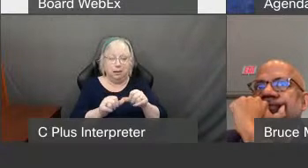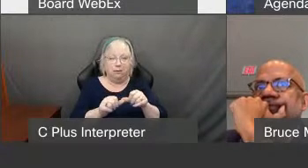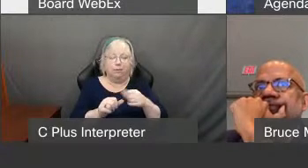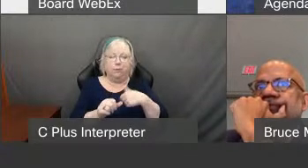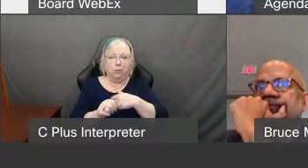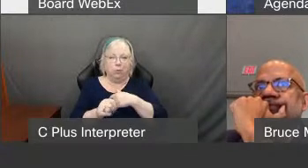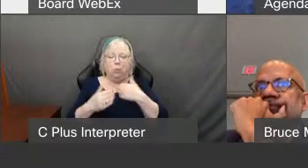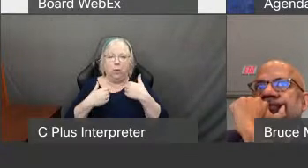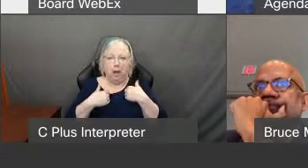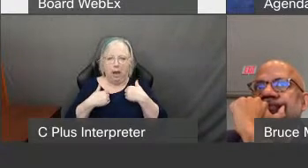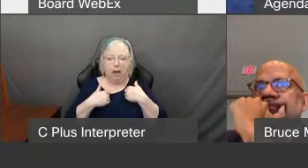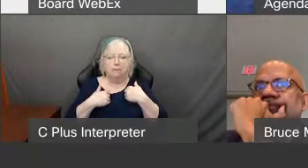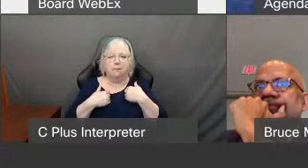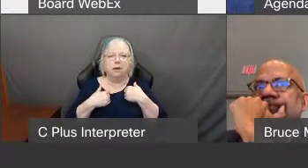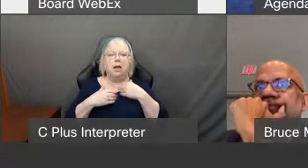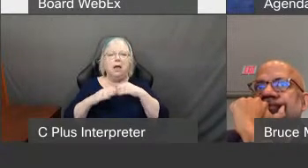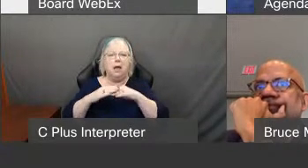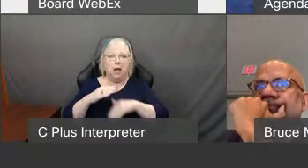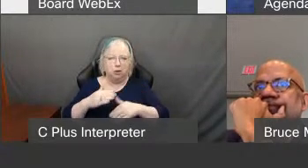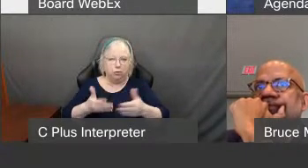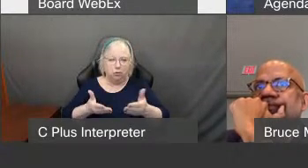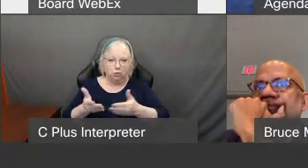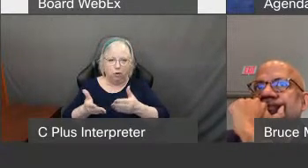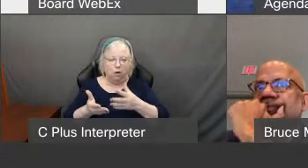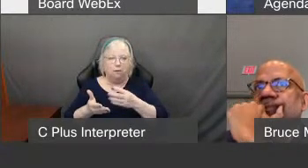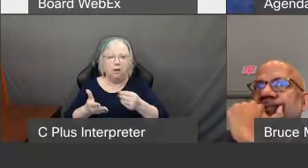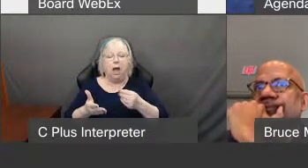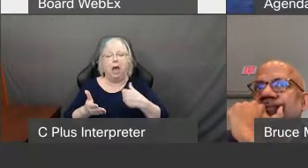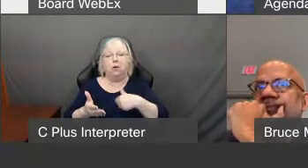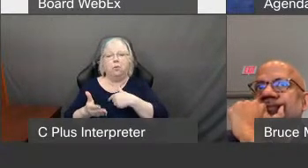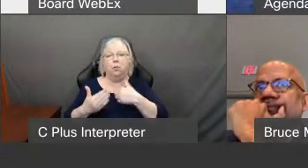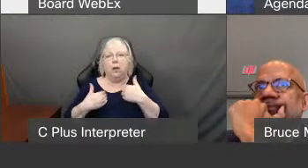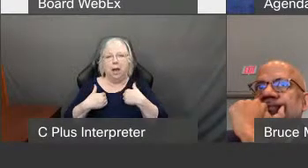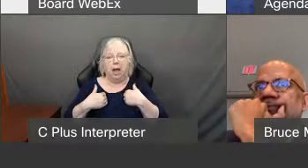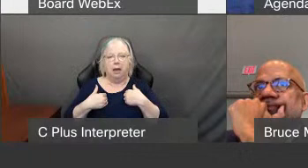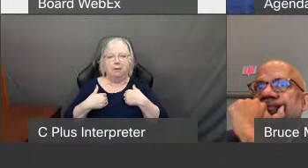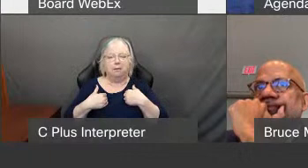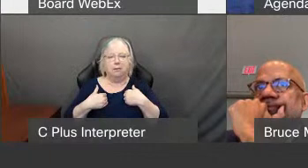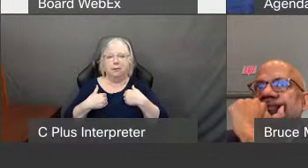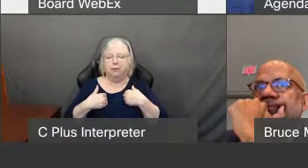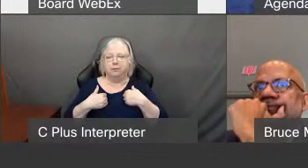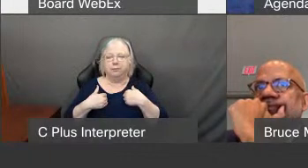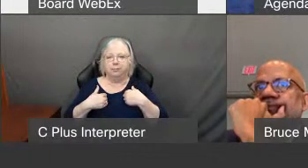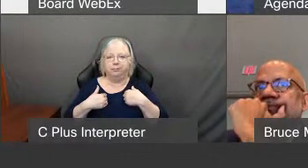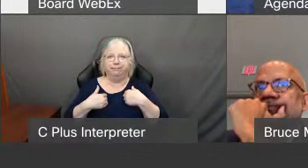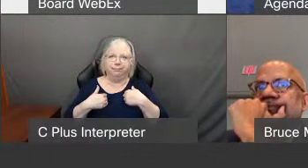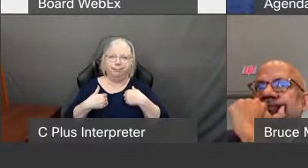we have underserved, and we have